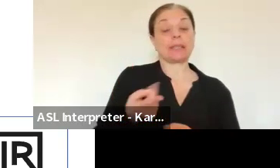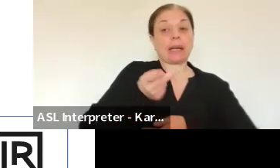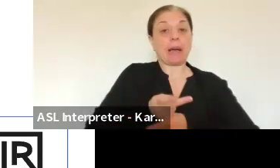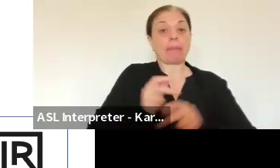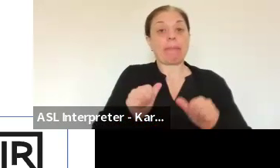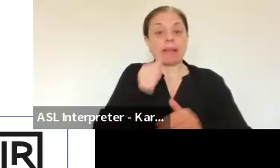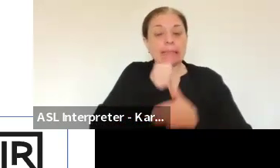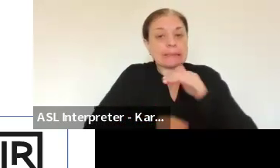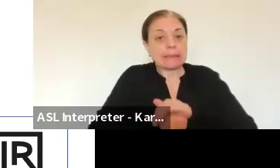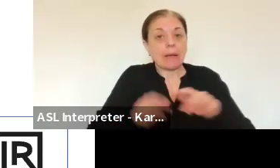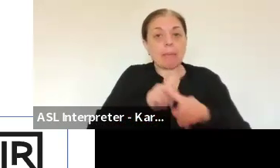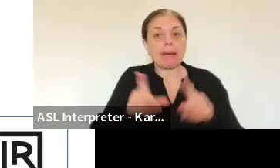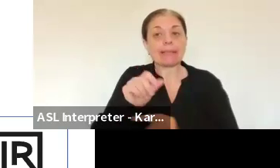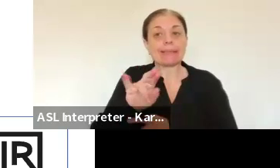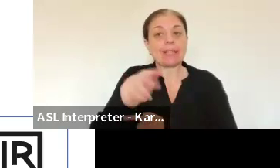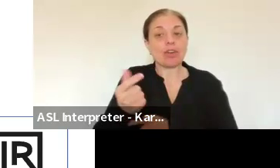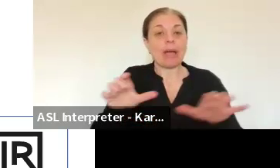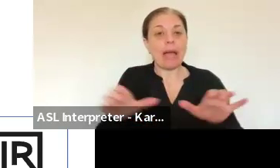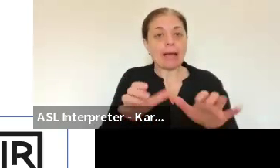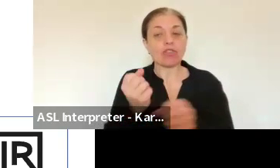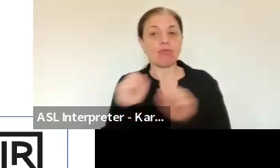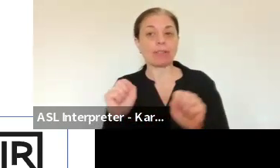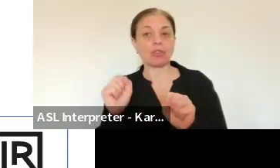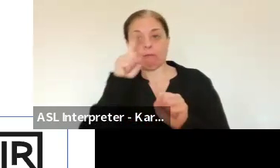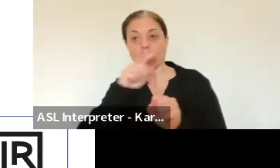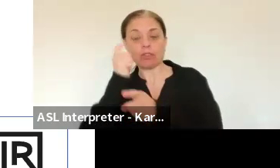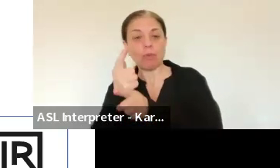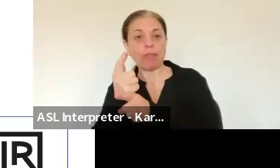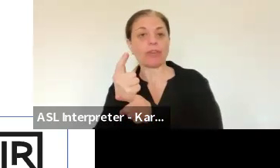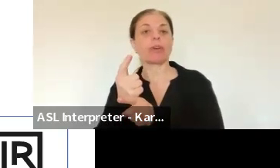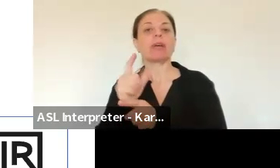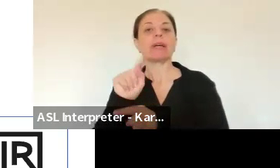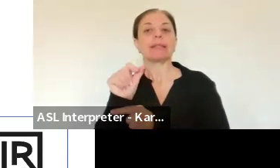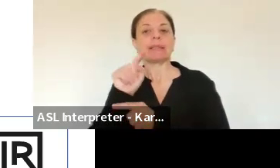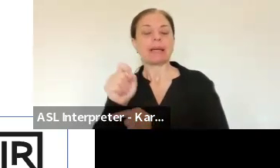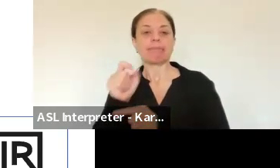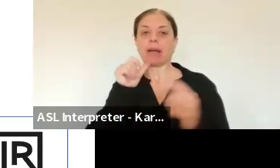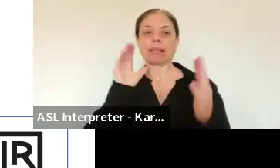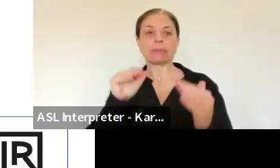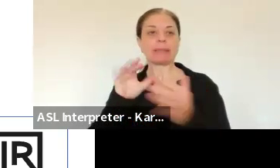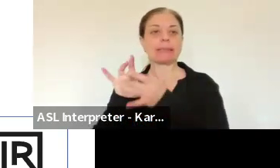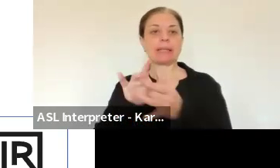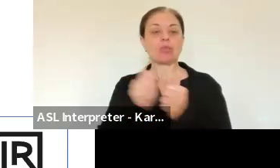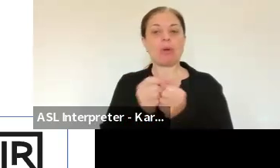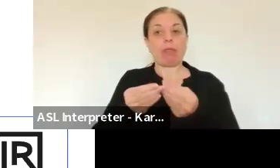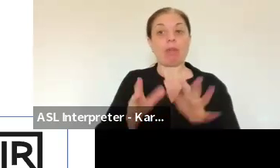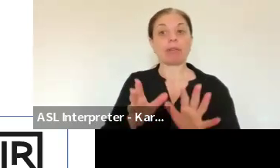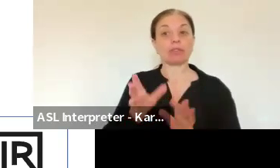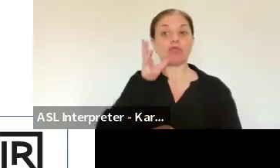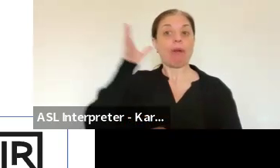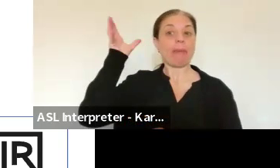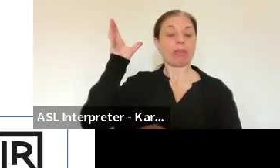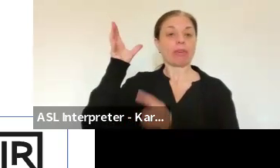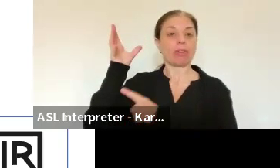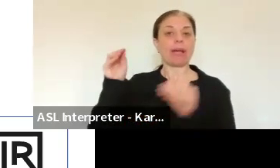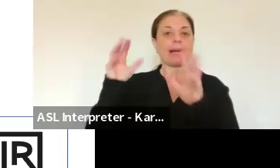abilities hidden, but a daring act to rescue his foster brother Tay reveals an unexpected connection with his long-lost grandmother, a legendary conjurer